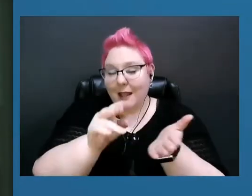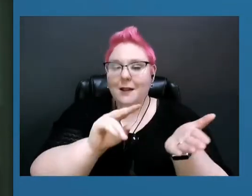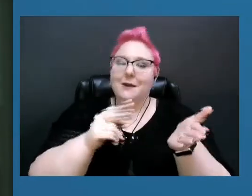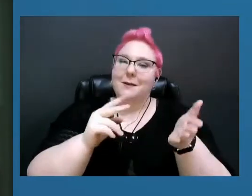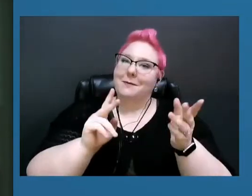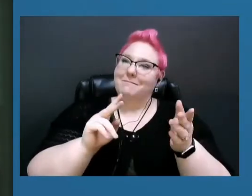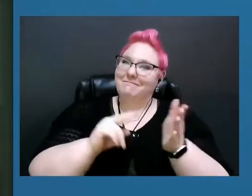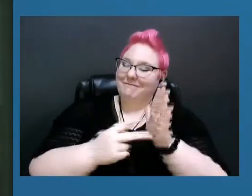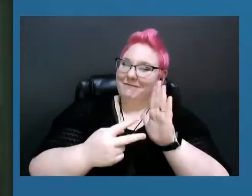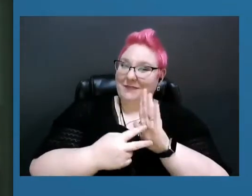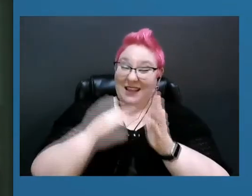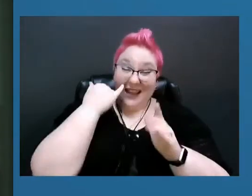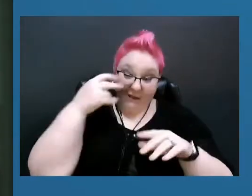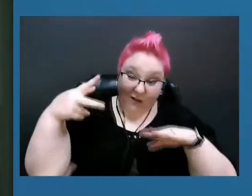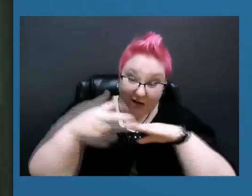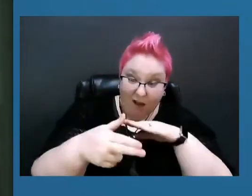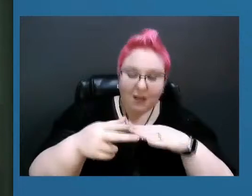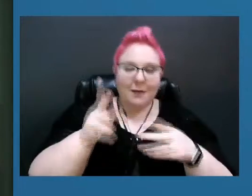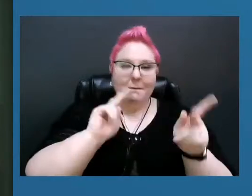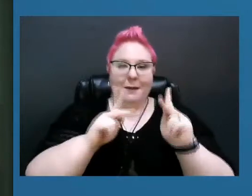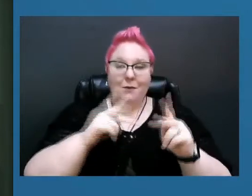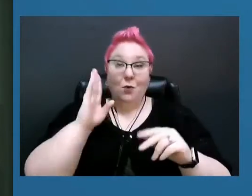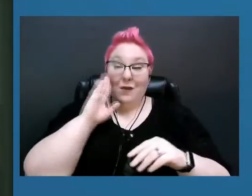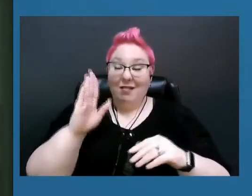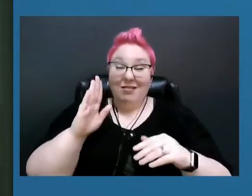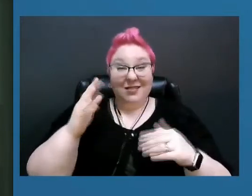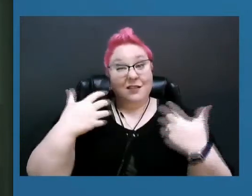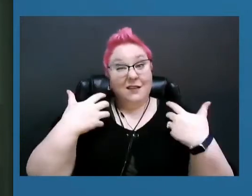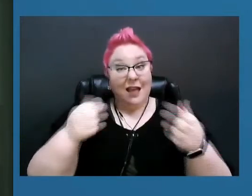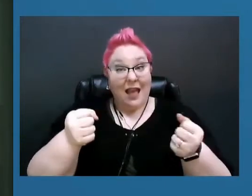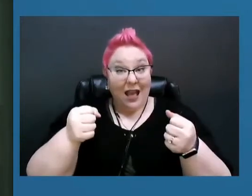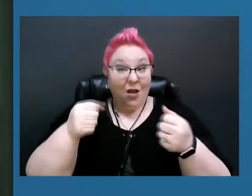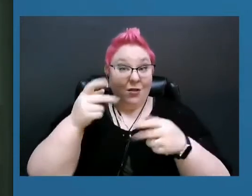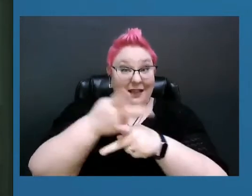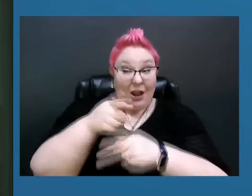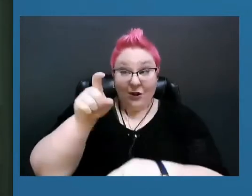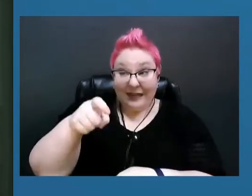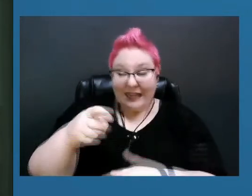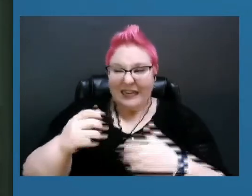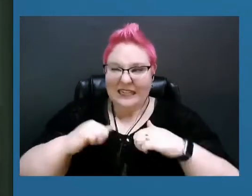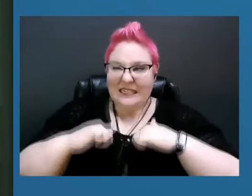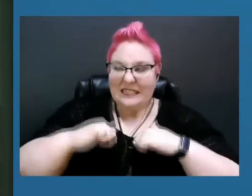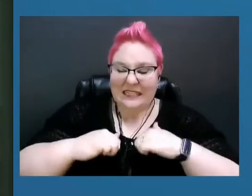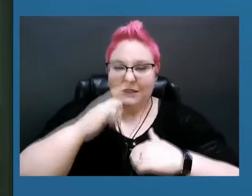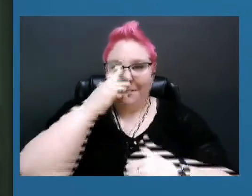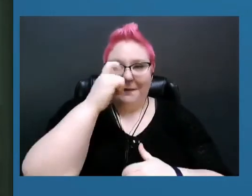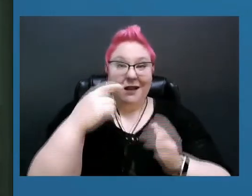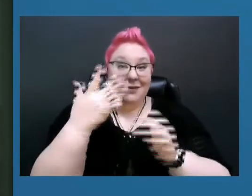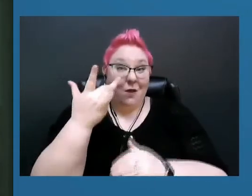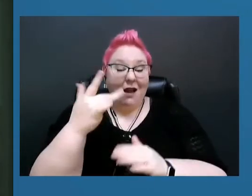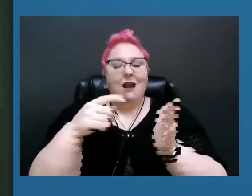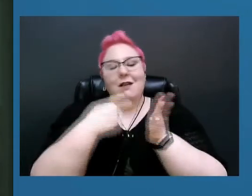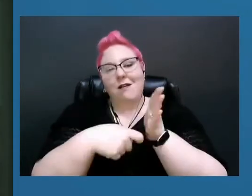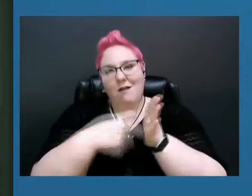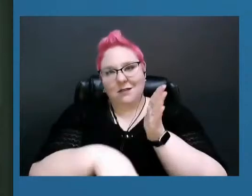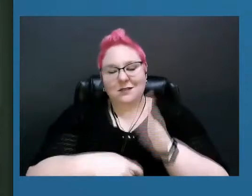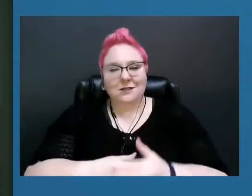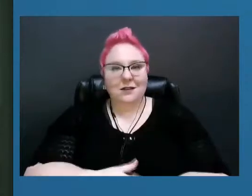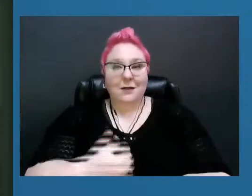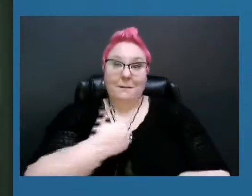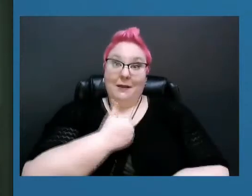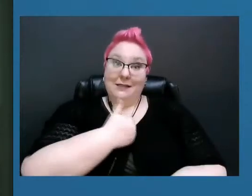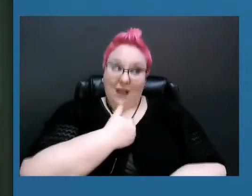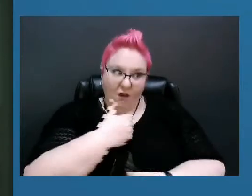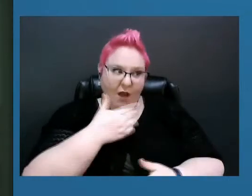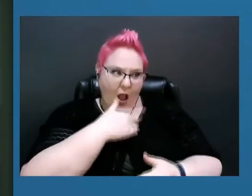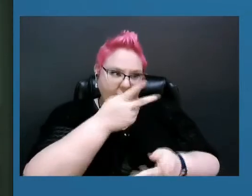health care because of cost. Over the more than 20 years I have practiced in this area, I have personally taken care of many thousands of